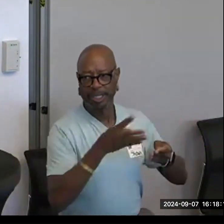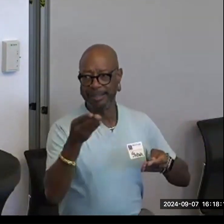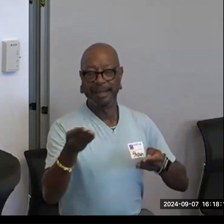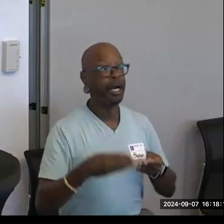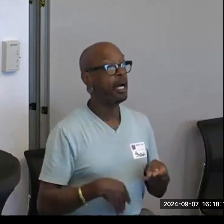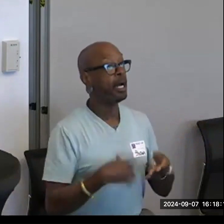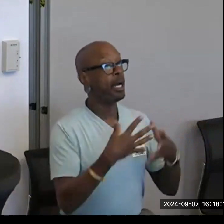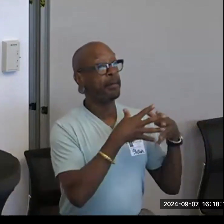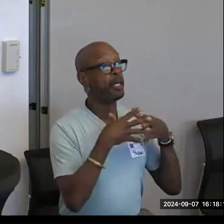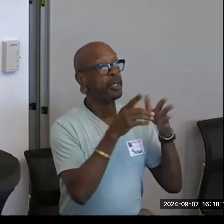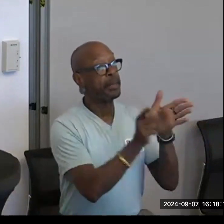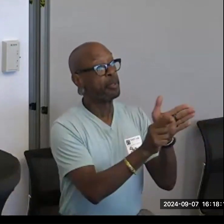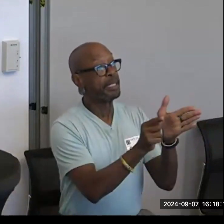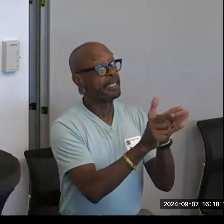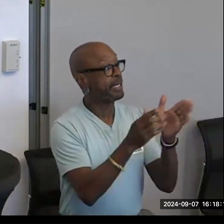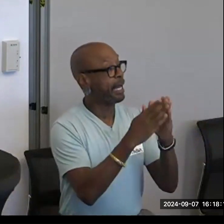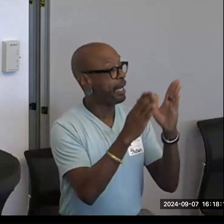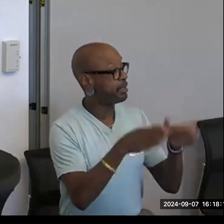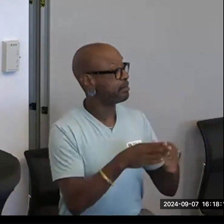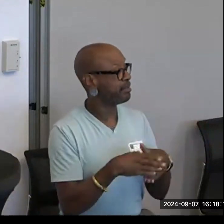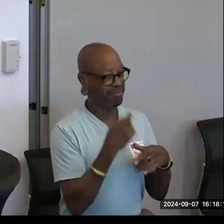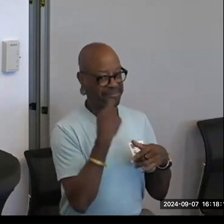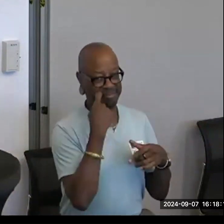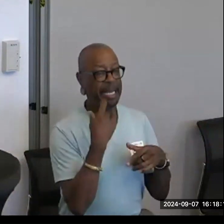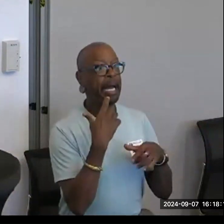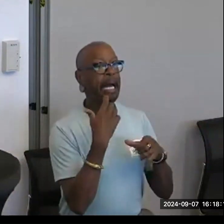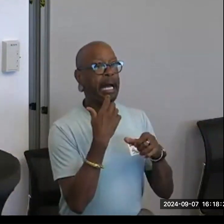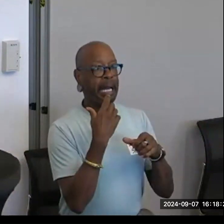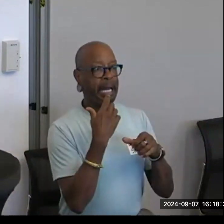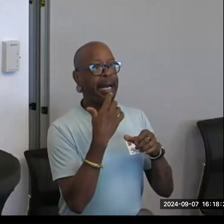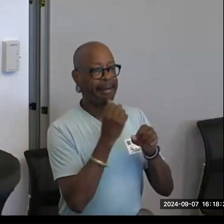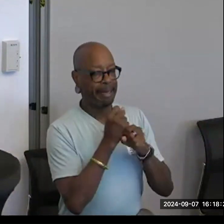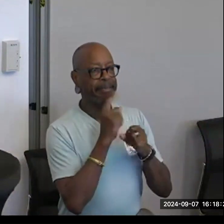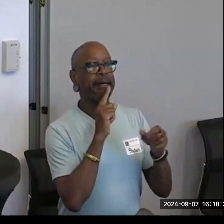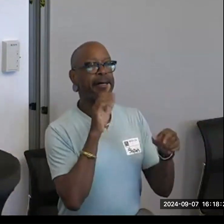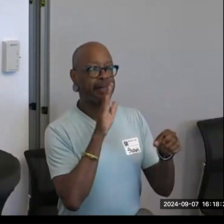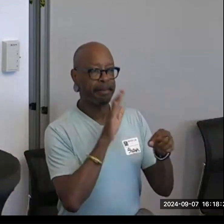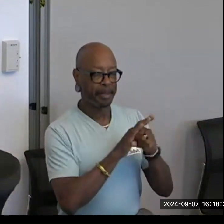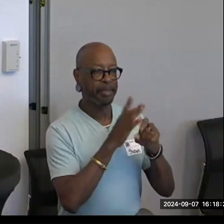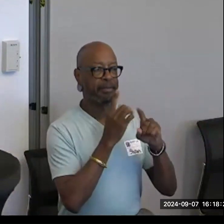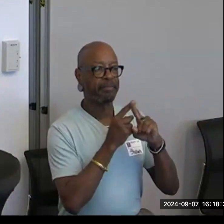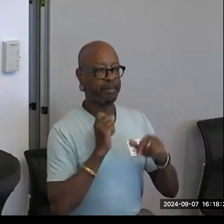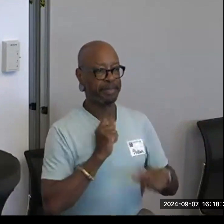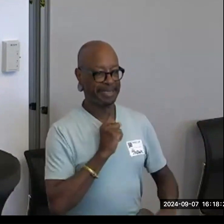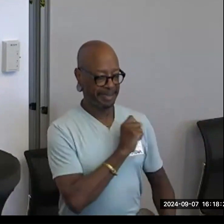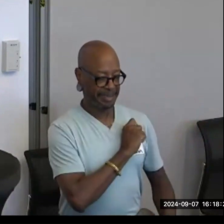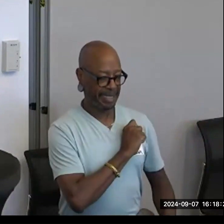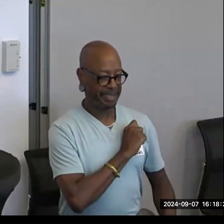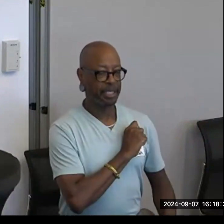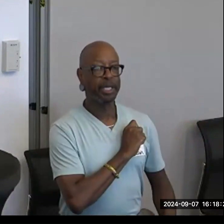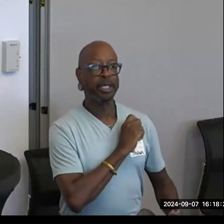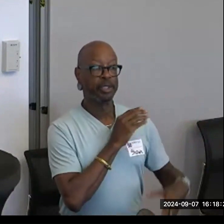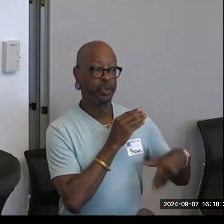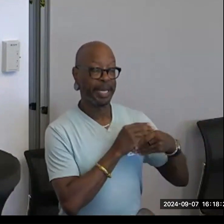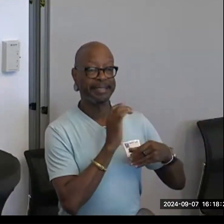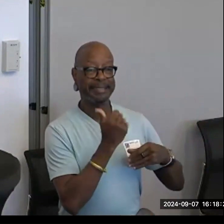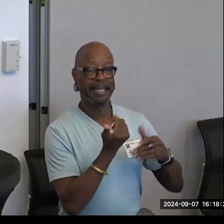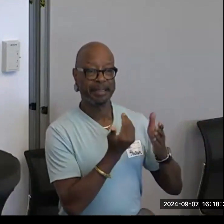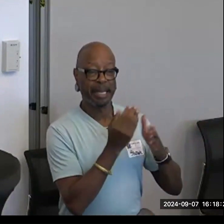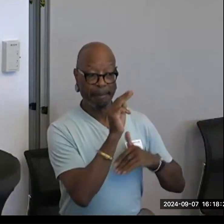Printing House has just gotten a commitment from the Senate to add $10 million a year